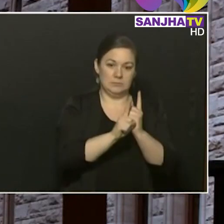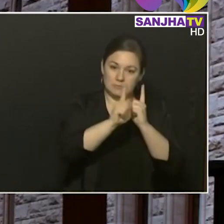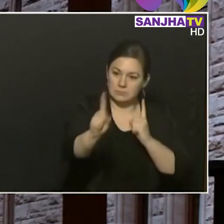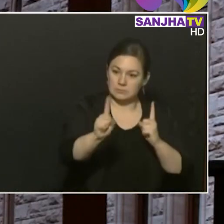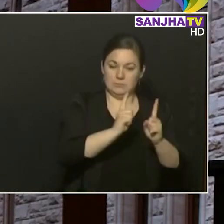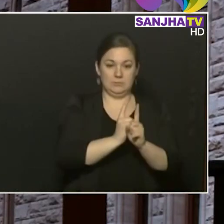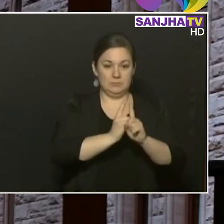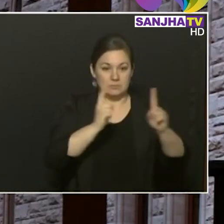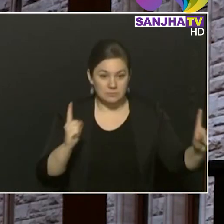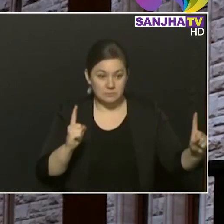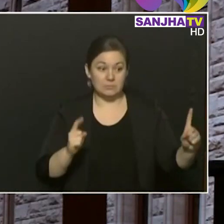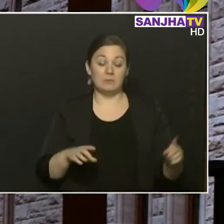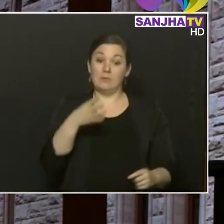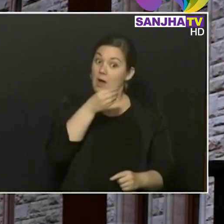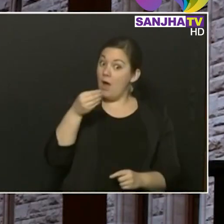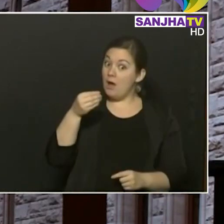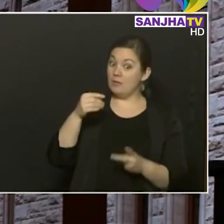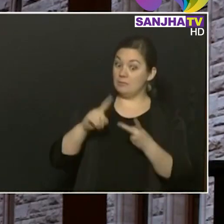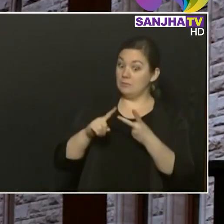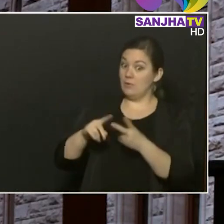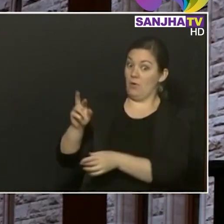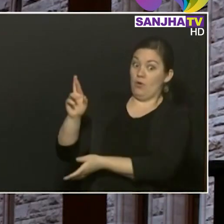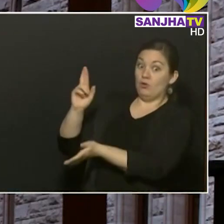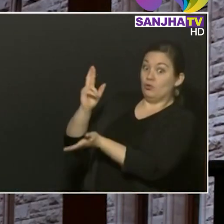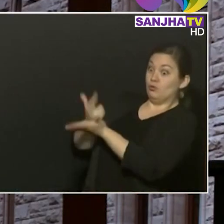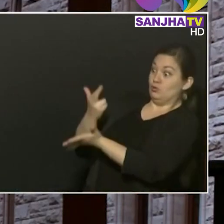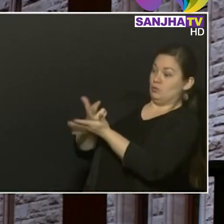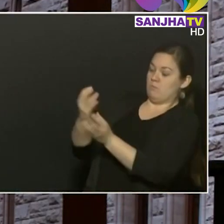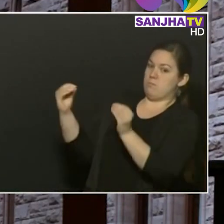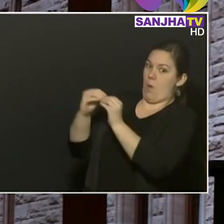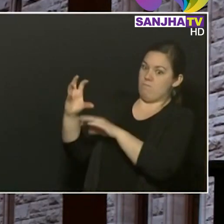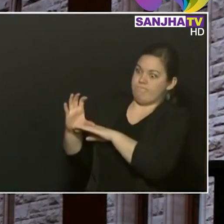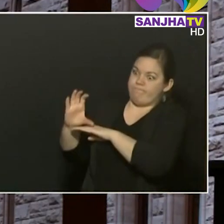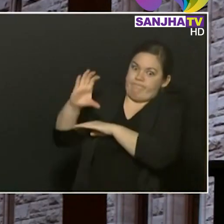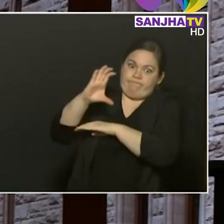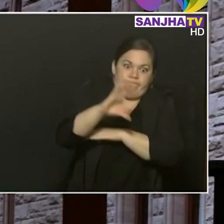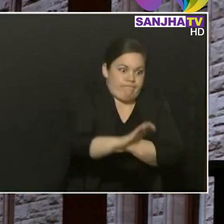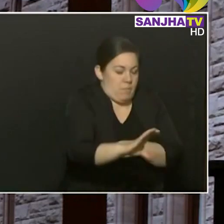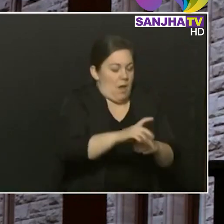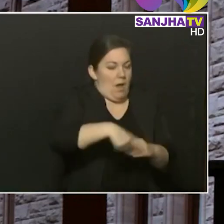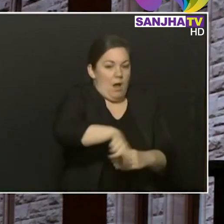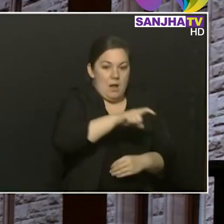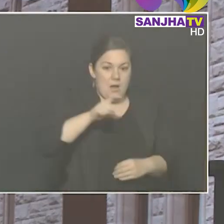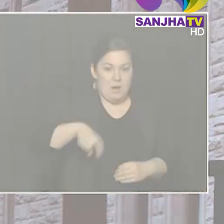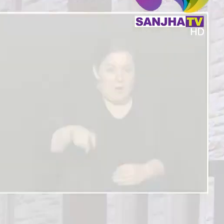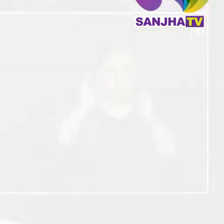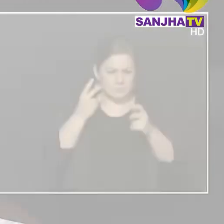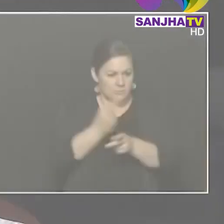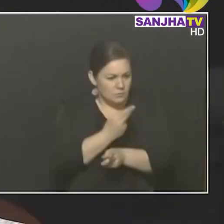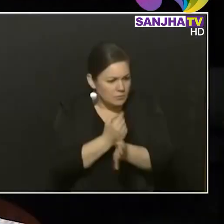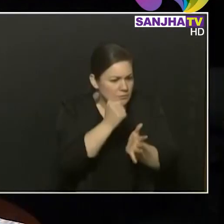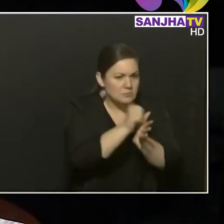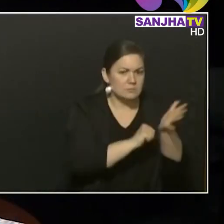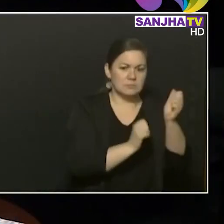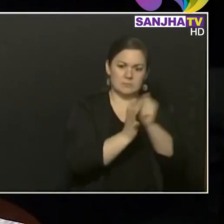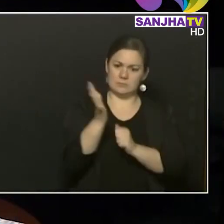that task on a go-forward basis. And when we meet the two meet, we should be able to capture back into a containment mode.